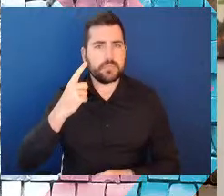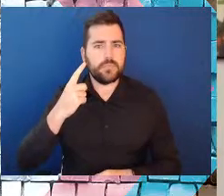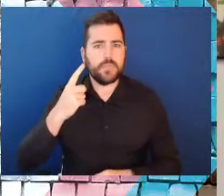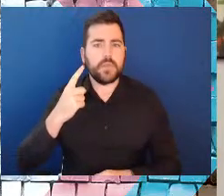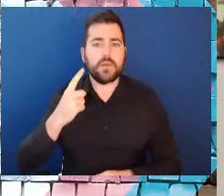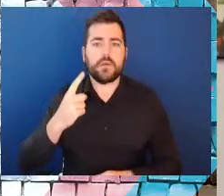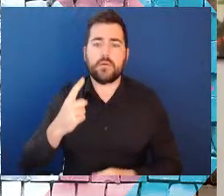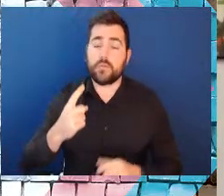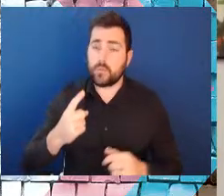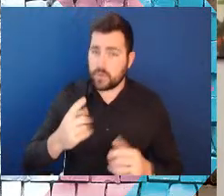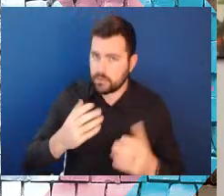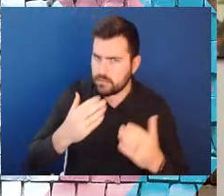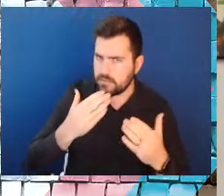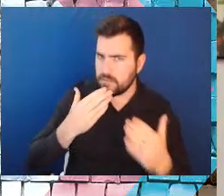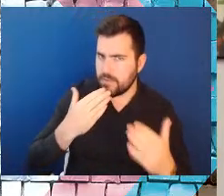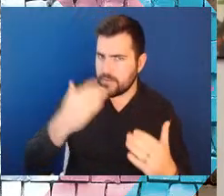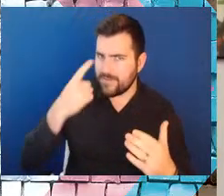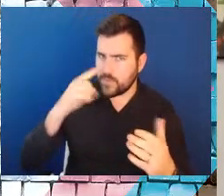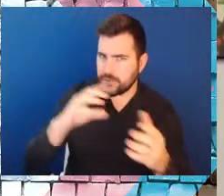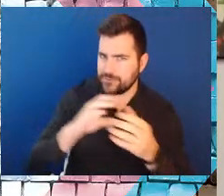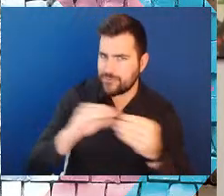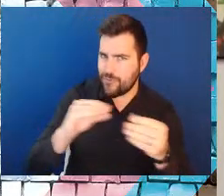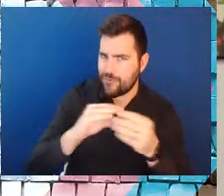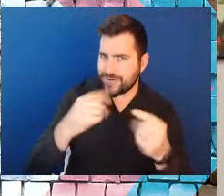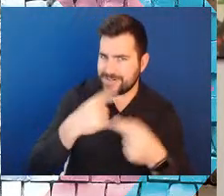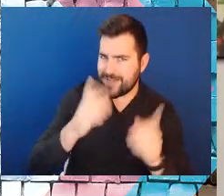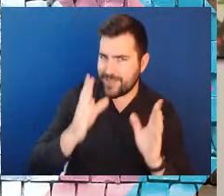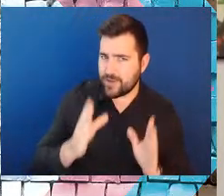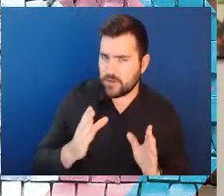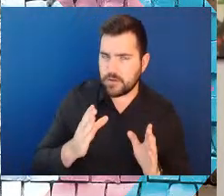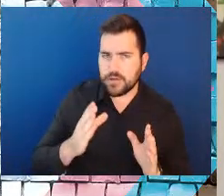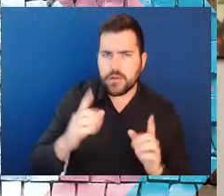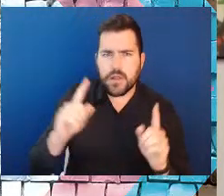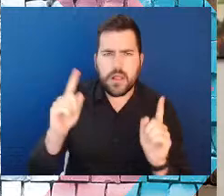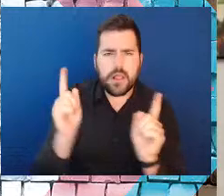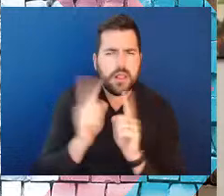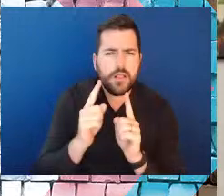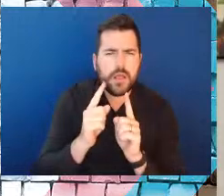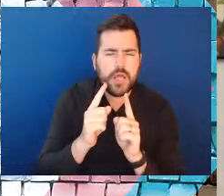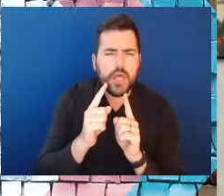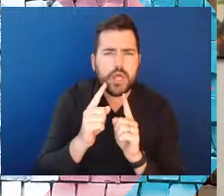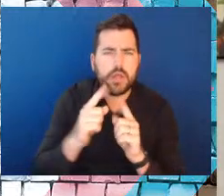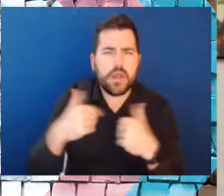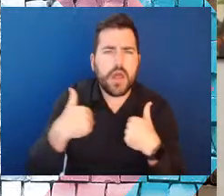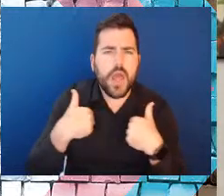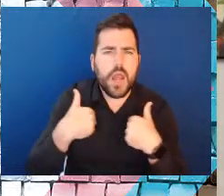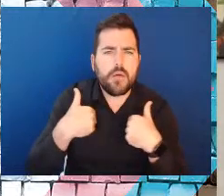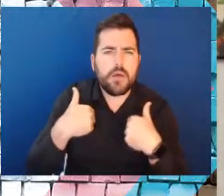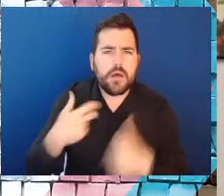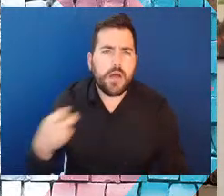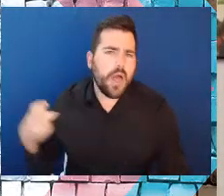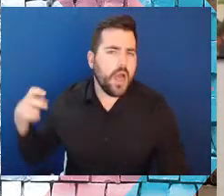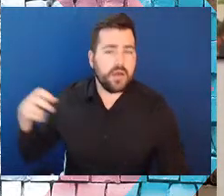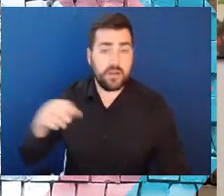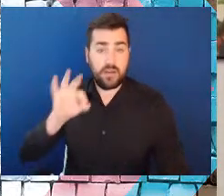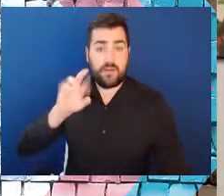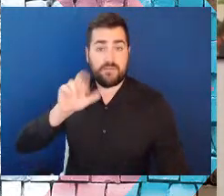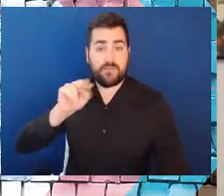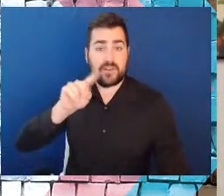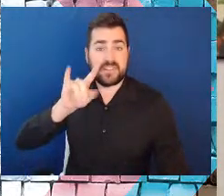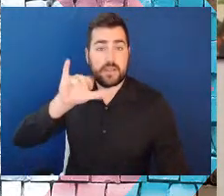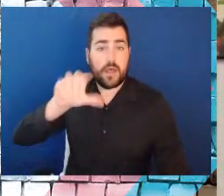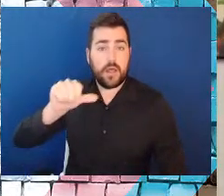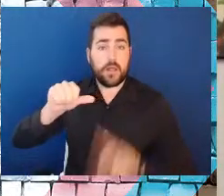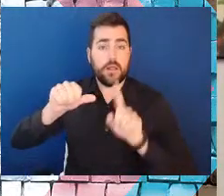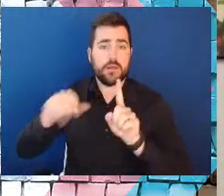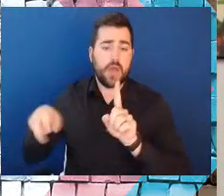thankful for our story here, a little tiny creature popped up on Fringezilla. It sounded kind of like that.